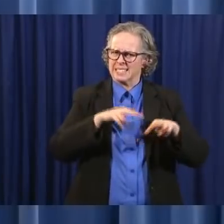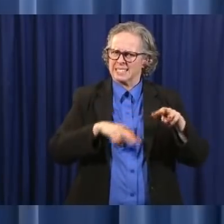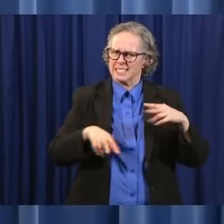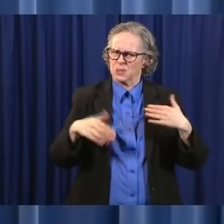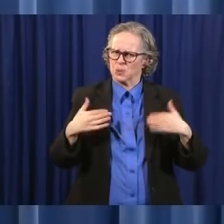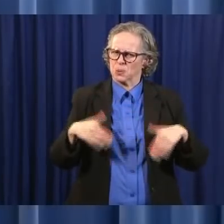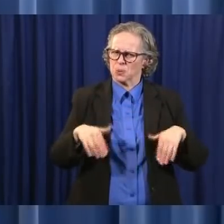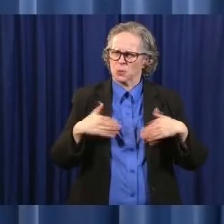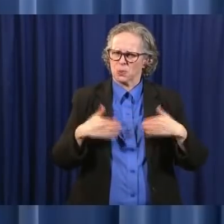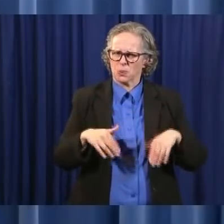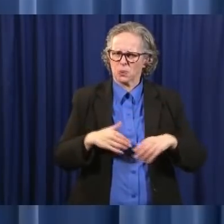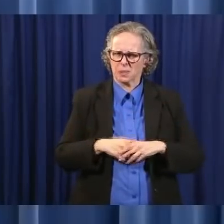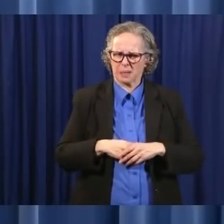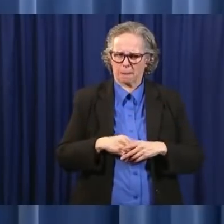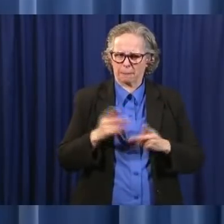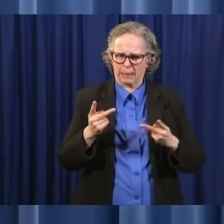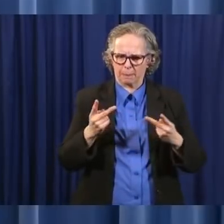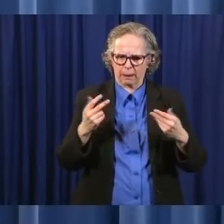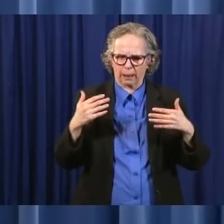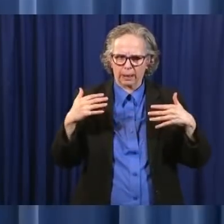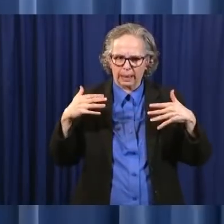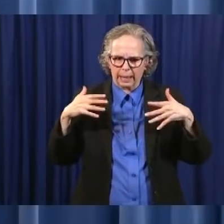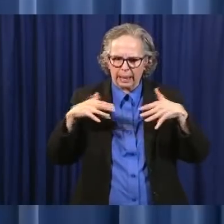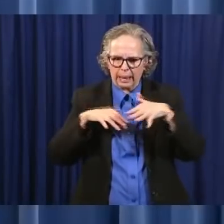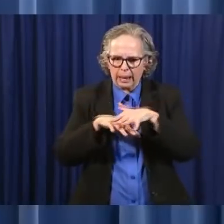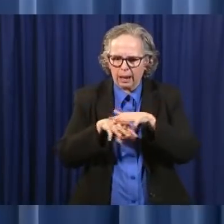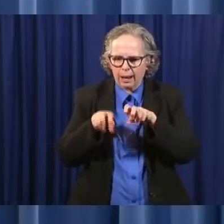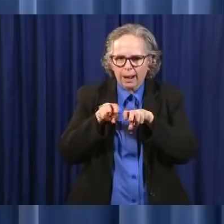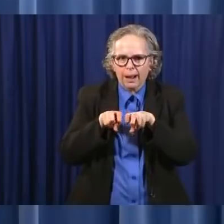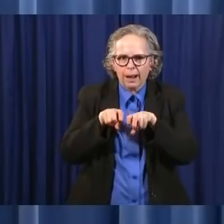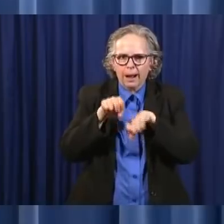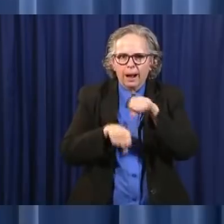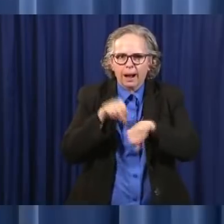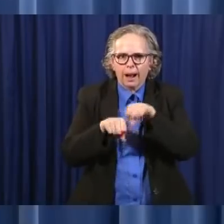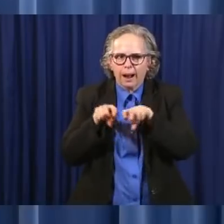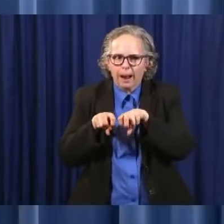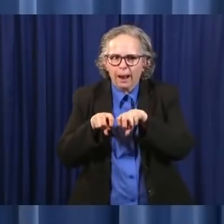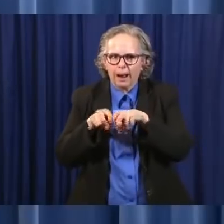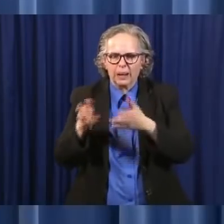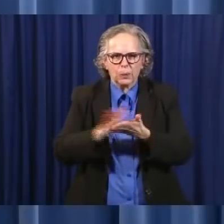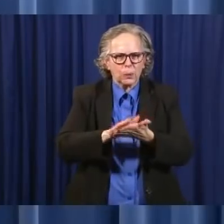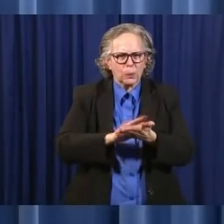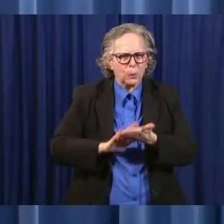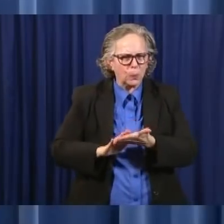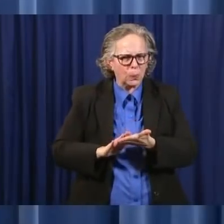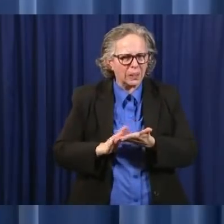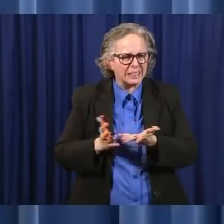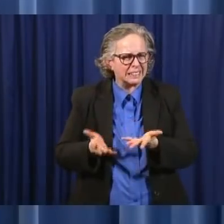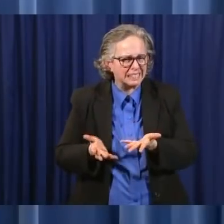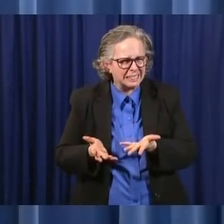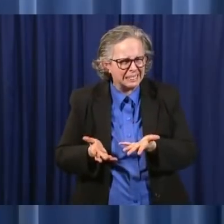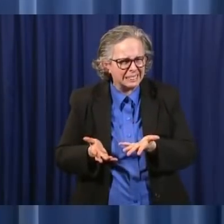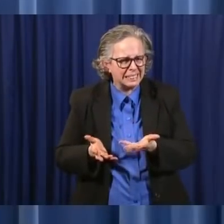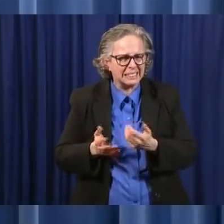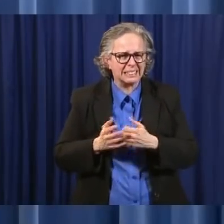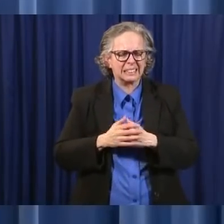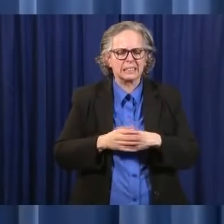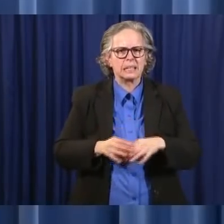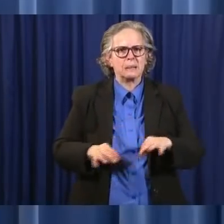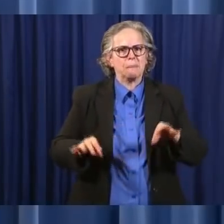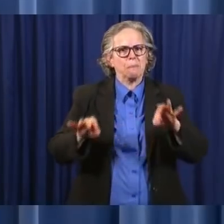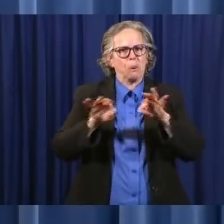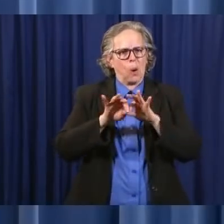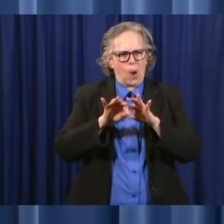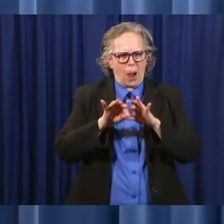there in close proximity, that the sanitation part of that is vitally important. But that doesn't mean it can't